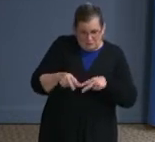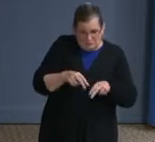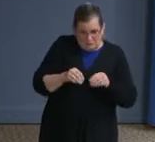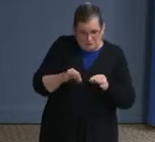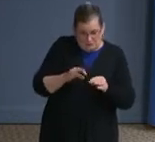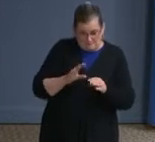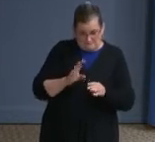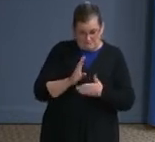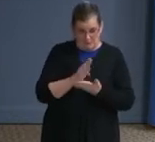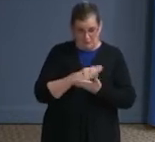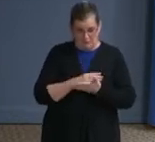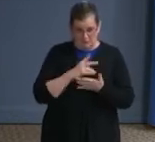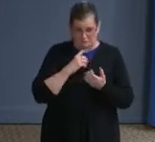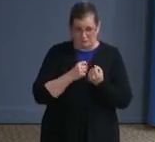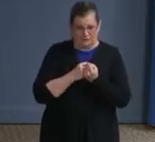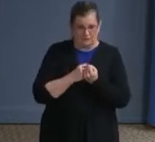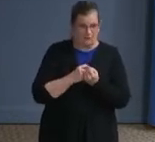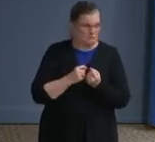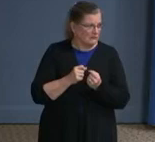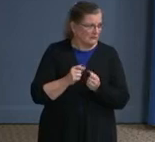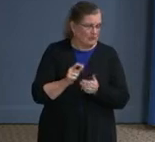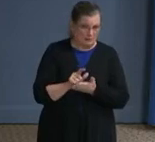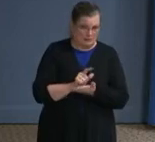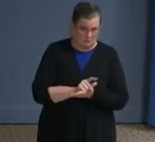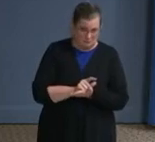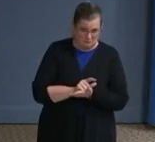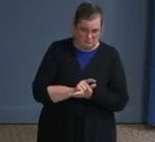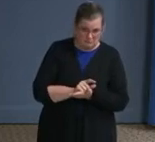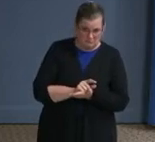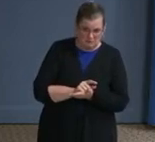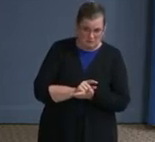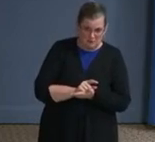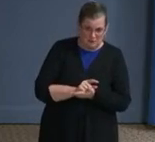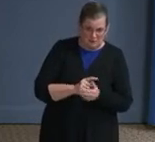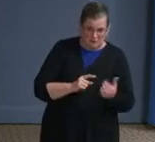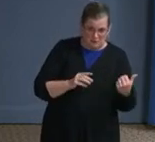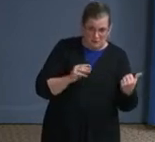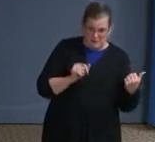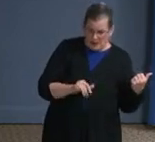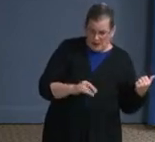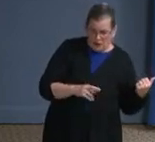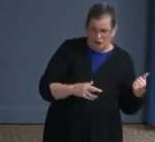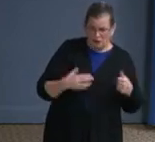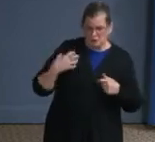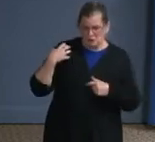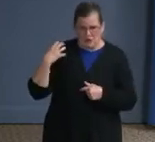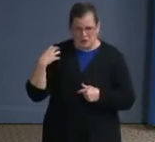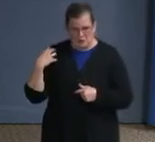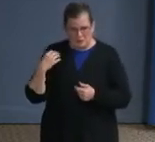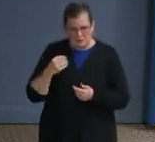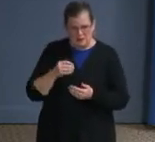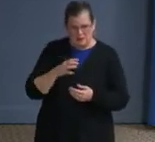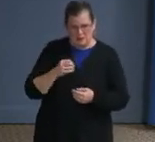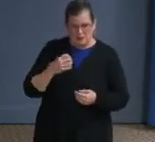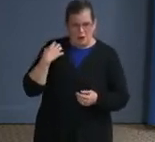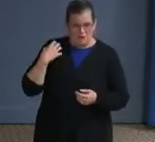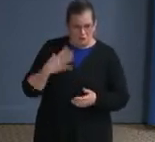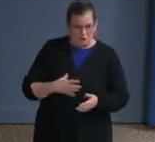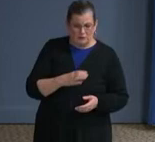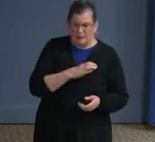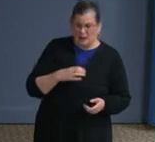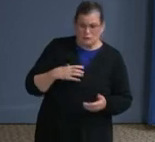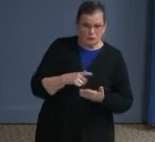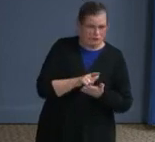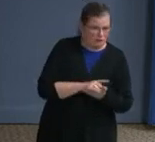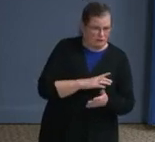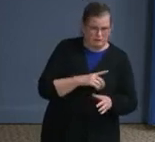It's where matters have been brought to us by the mayor or by the chief financial officer or even by council attorneys that we need to